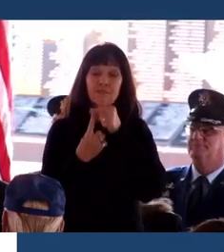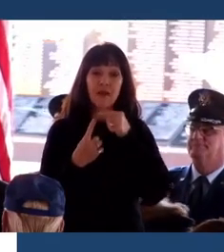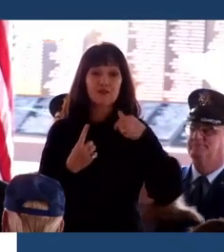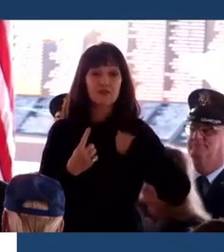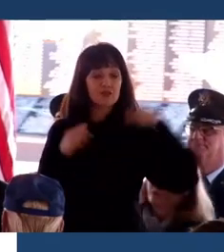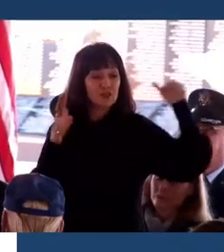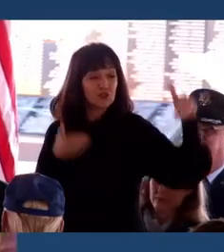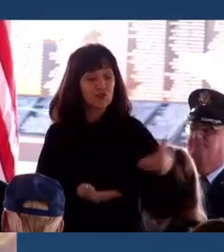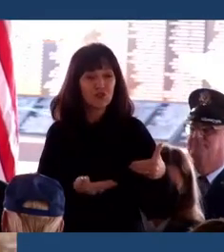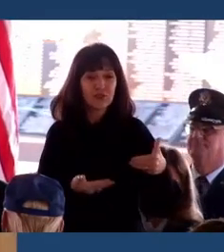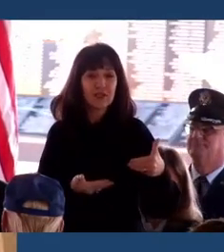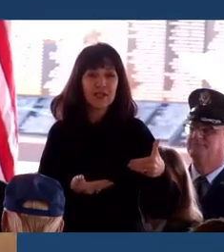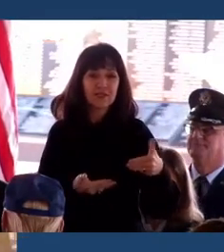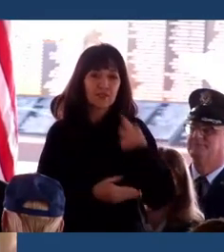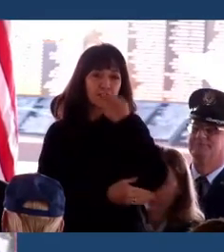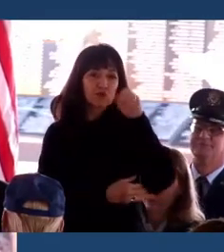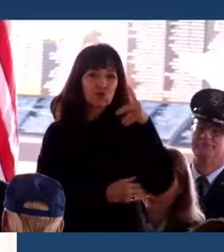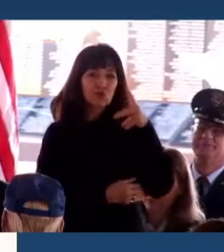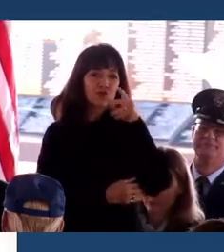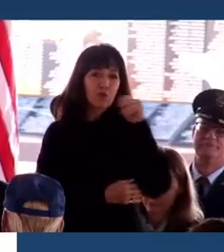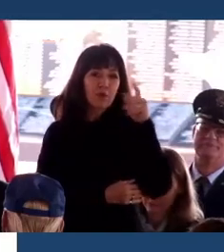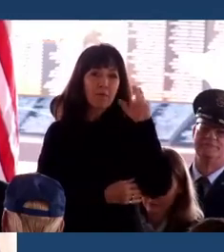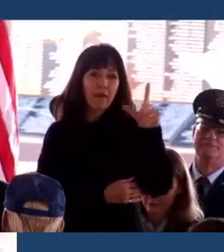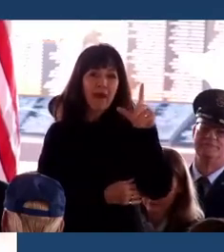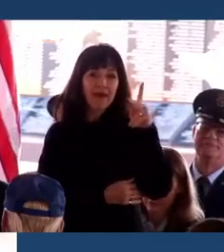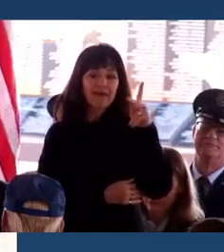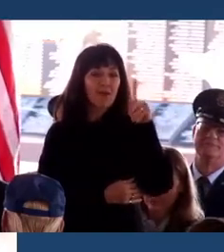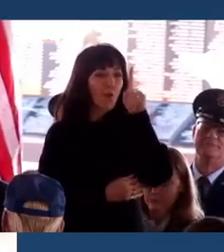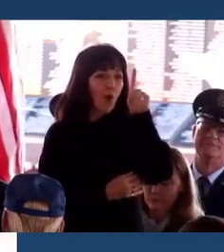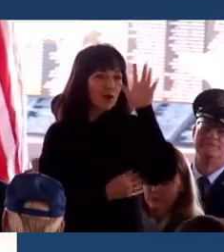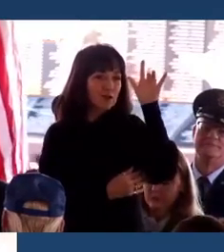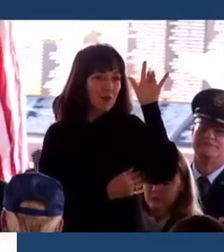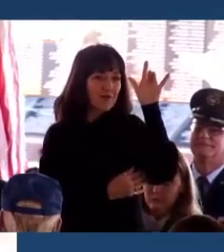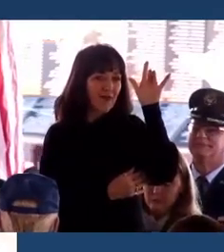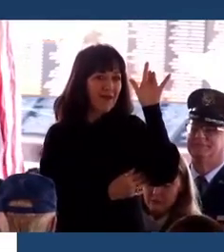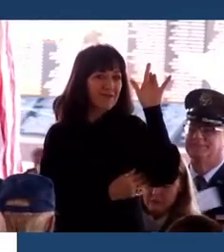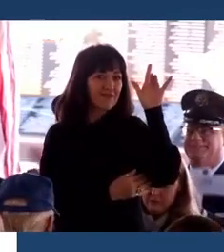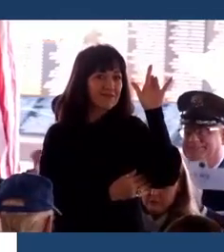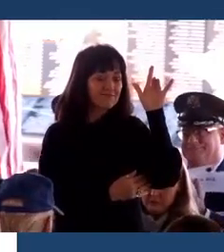by Troop and Pack 125, the Boys